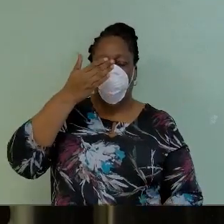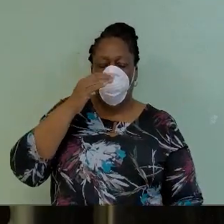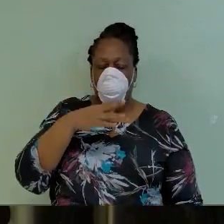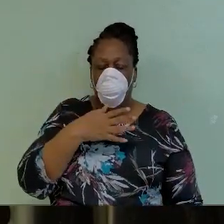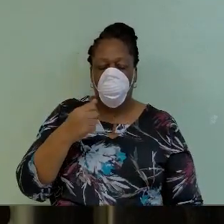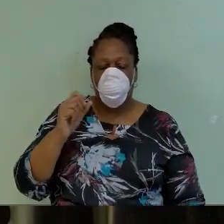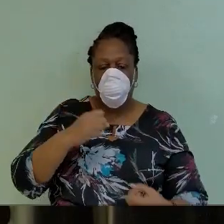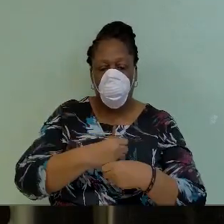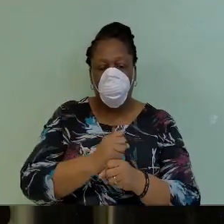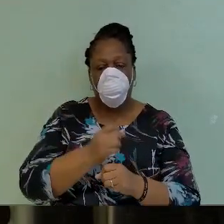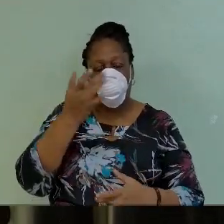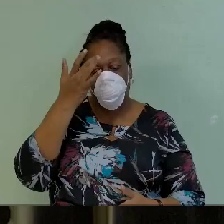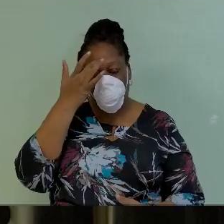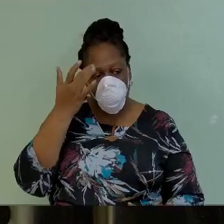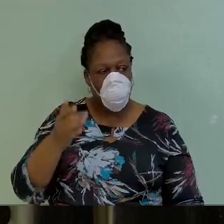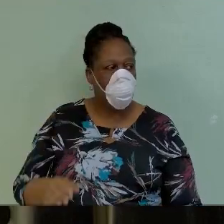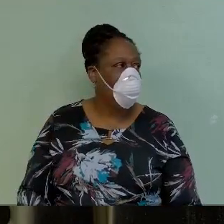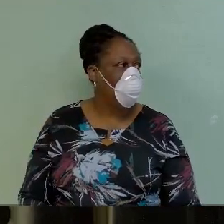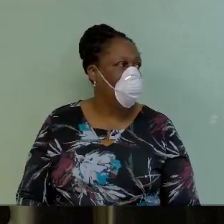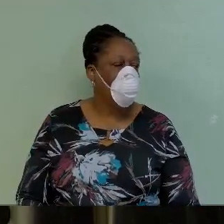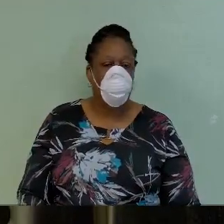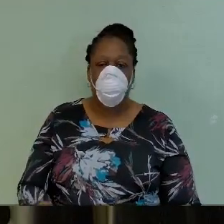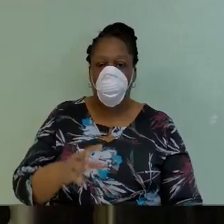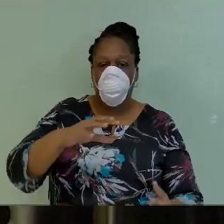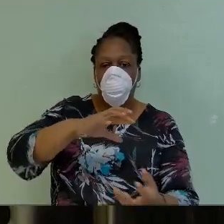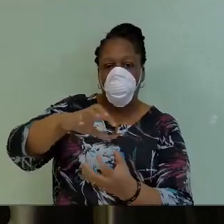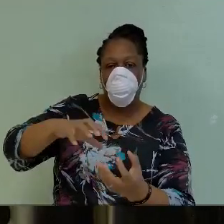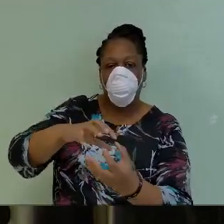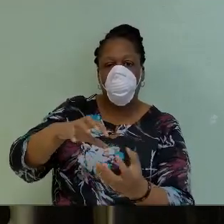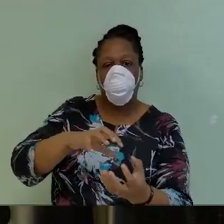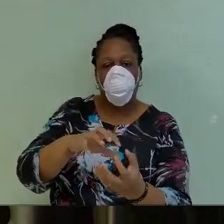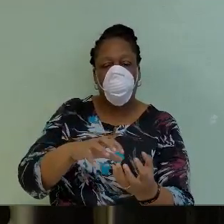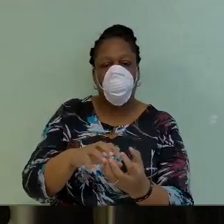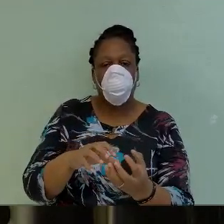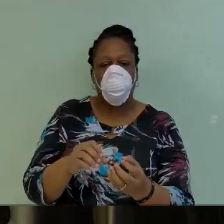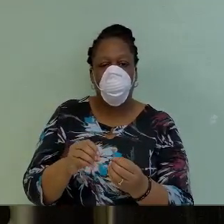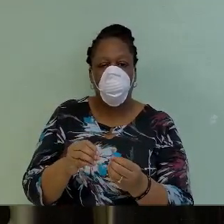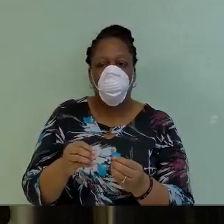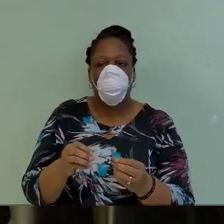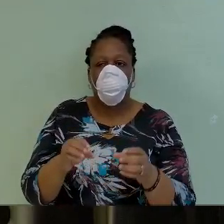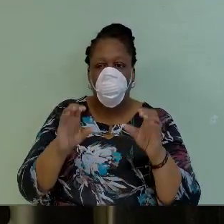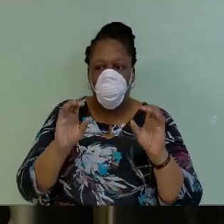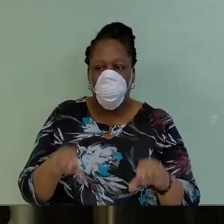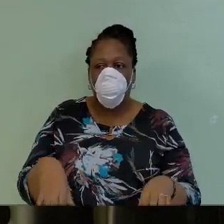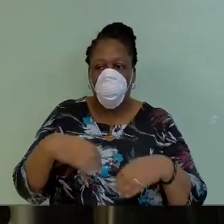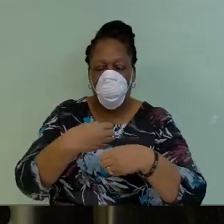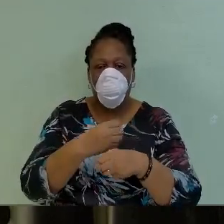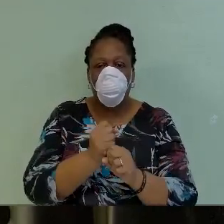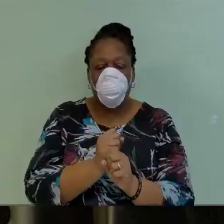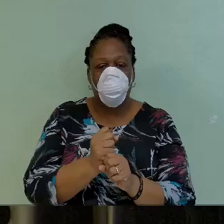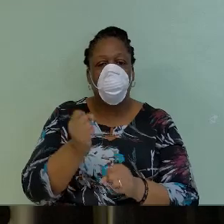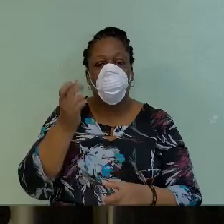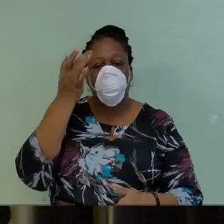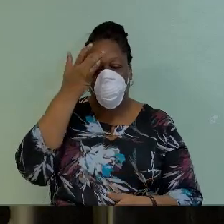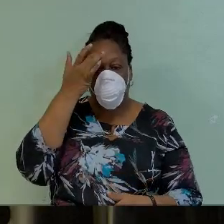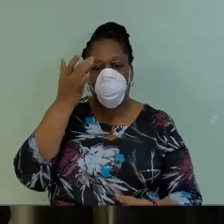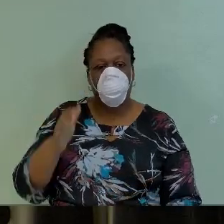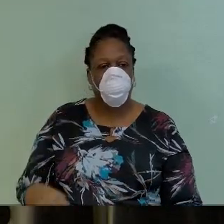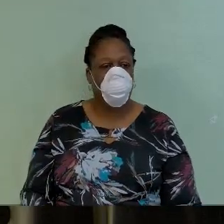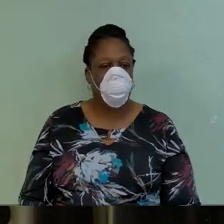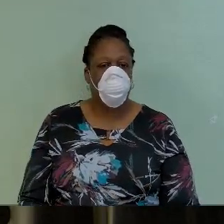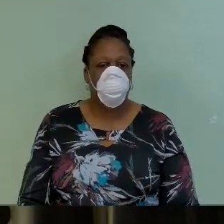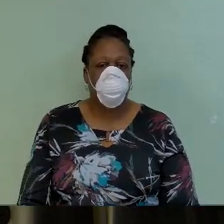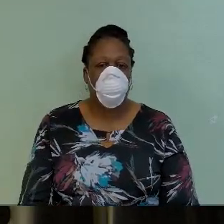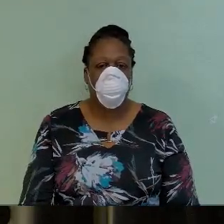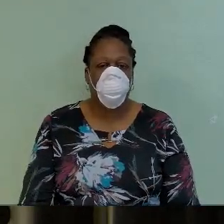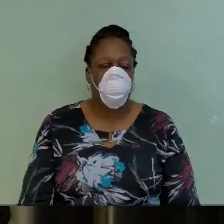sodium hypochlorite, when that combines with alcohol, it produces chloroform, hydrochloric